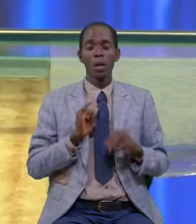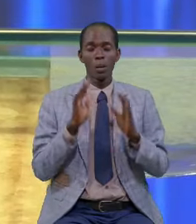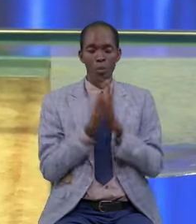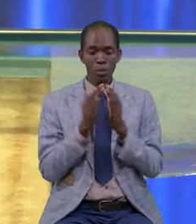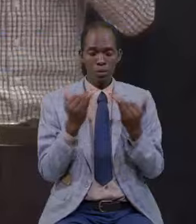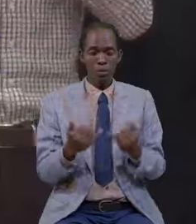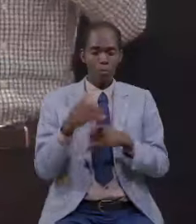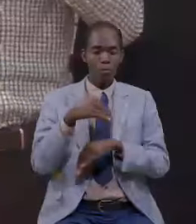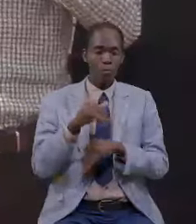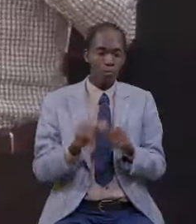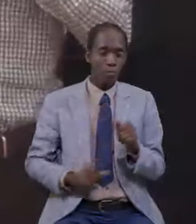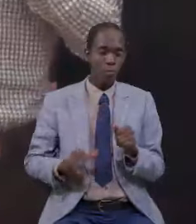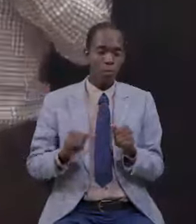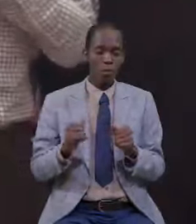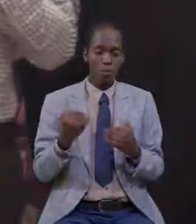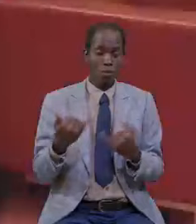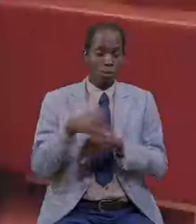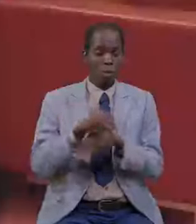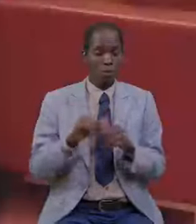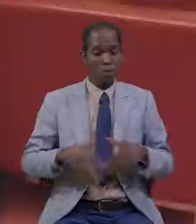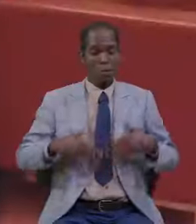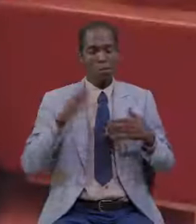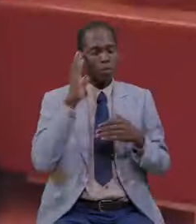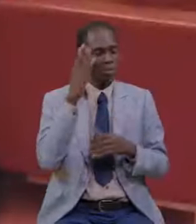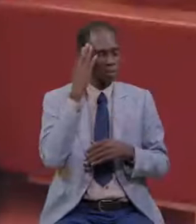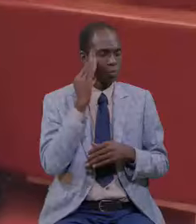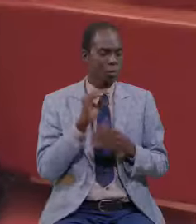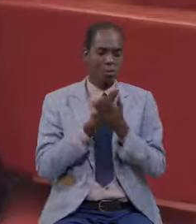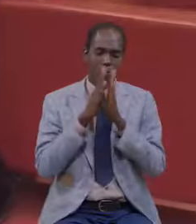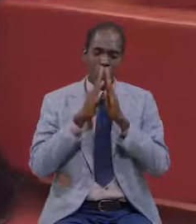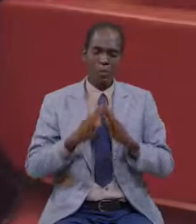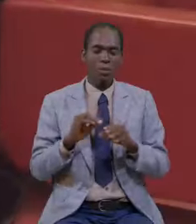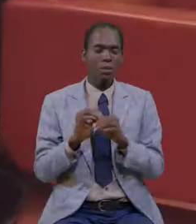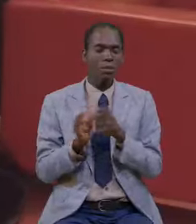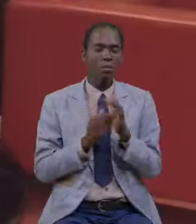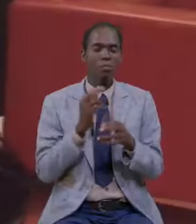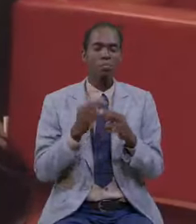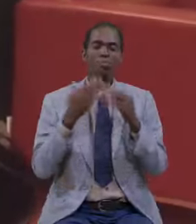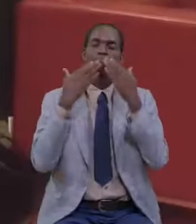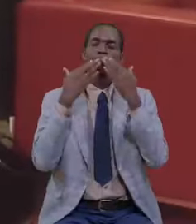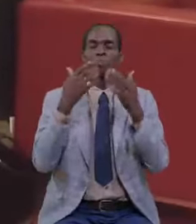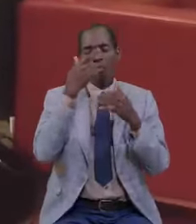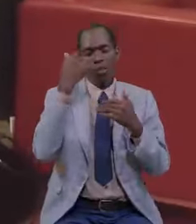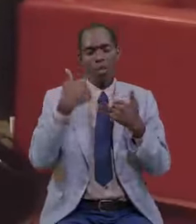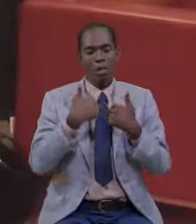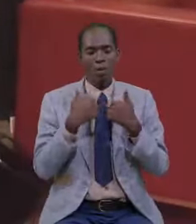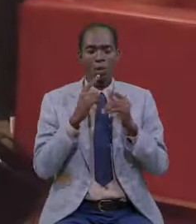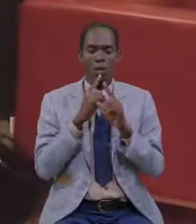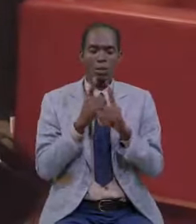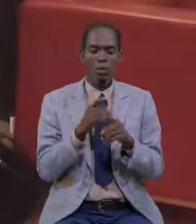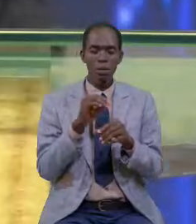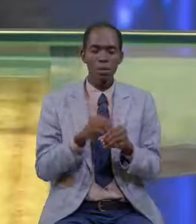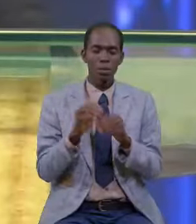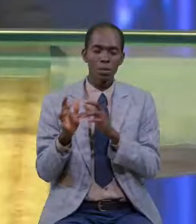life will experience it in Jesus name thank you because we know you have answered